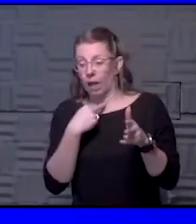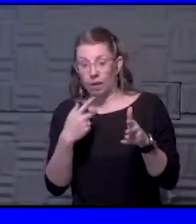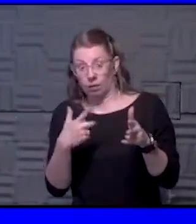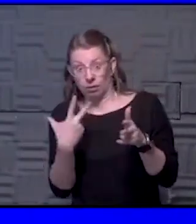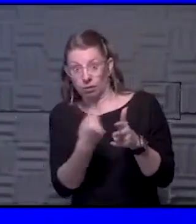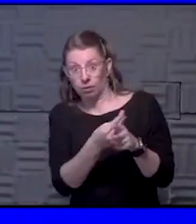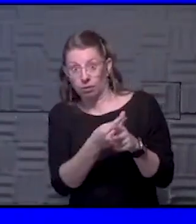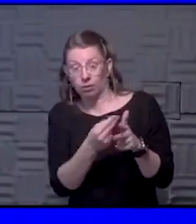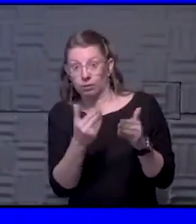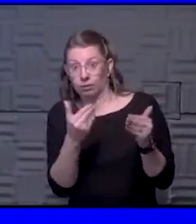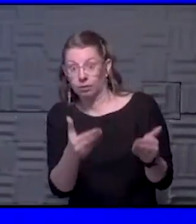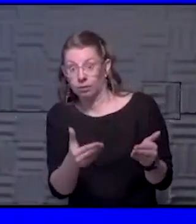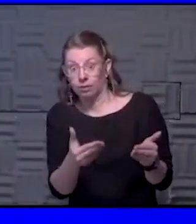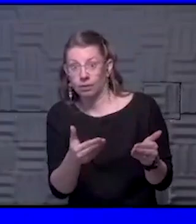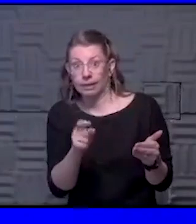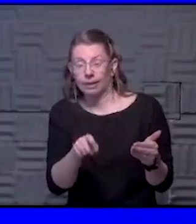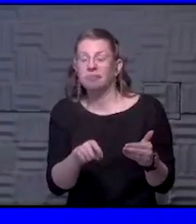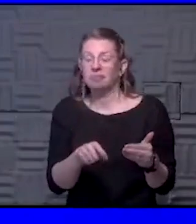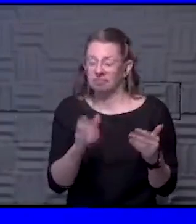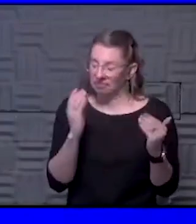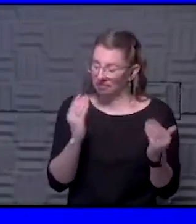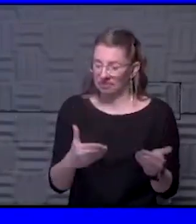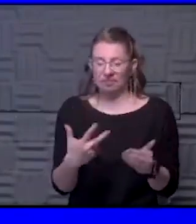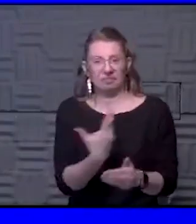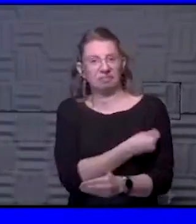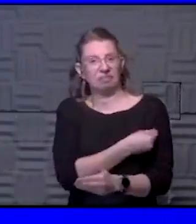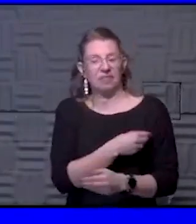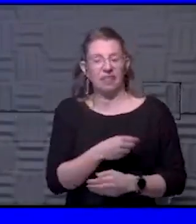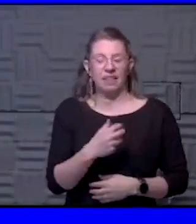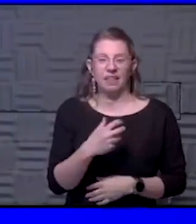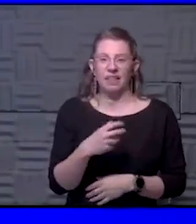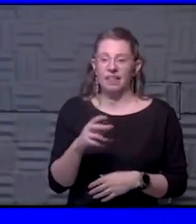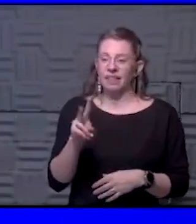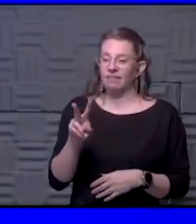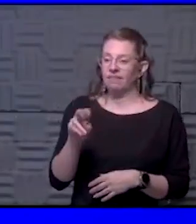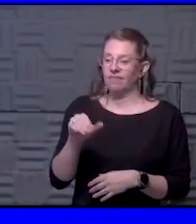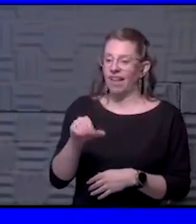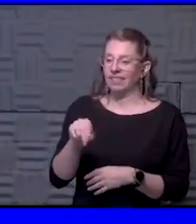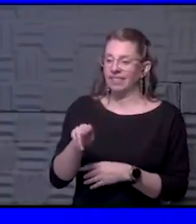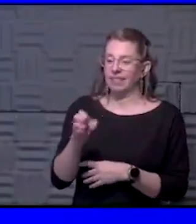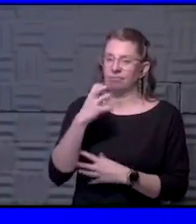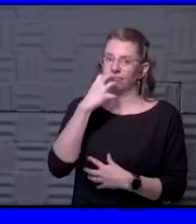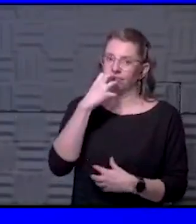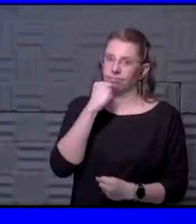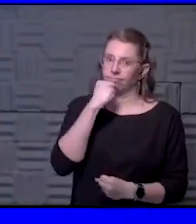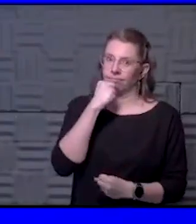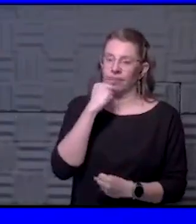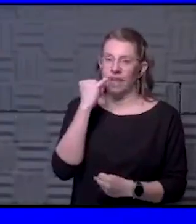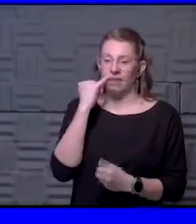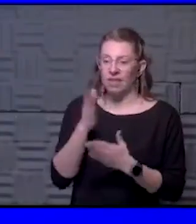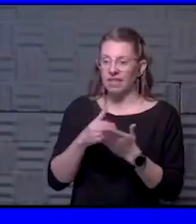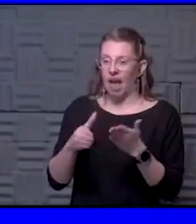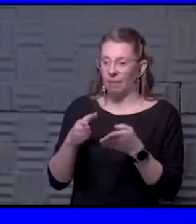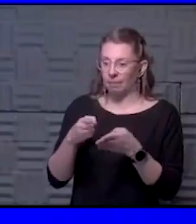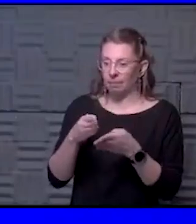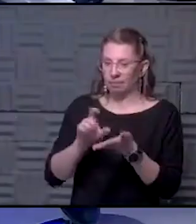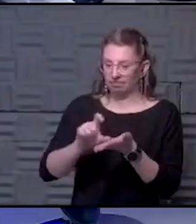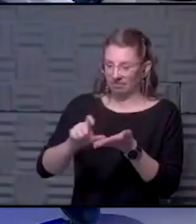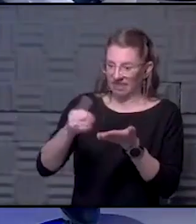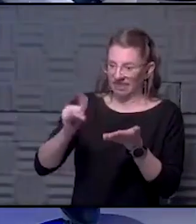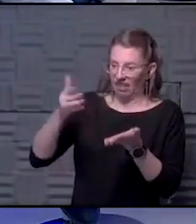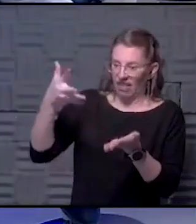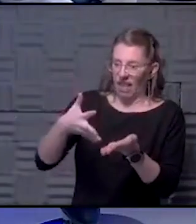I mean, I think that's the way to go. Is these vaccines are so valuable. So if you have some at the end of the day, Give them. Give 'em. Give